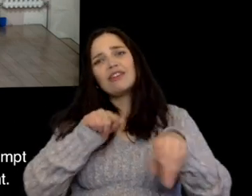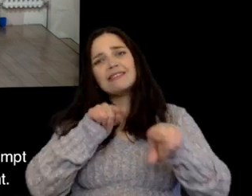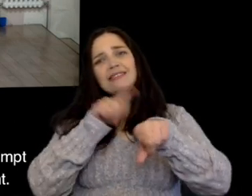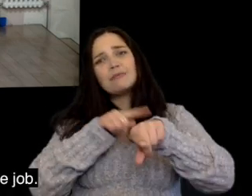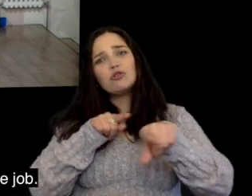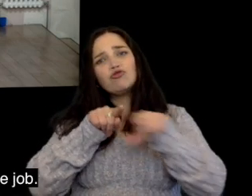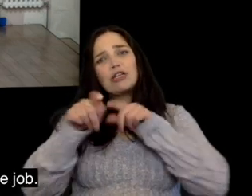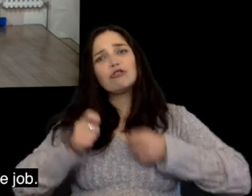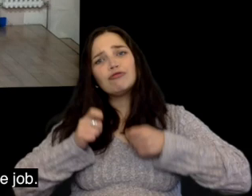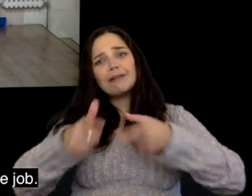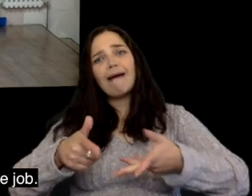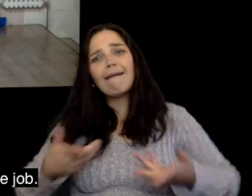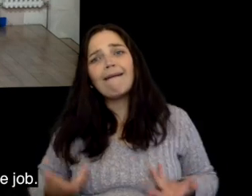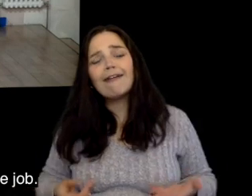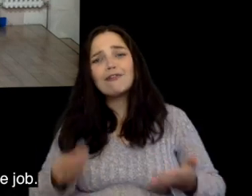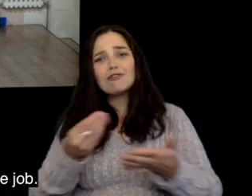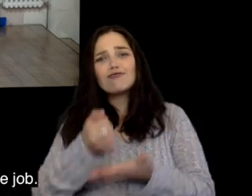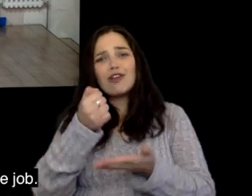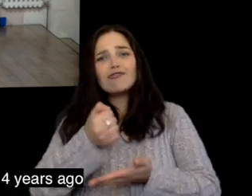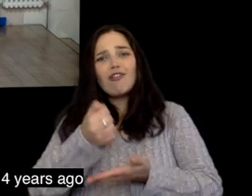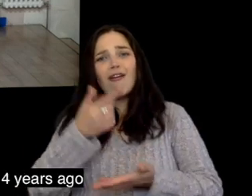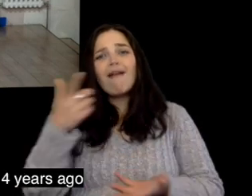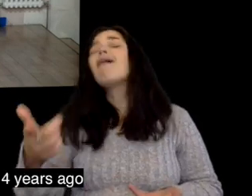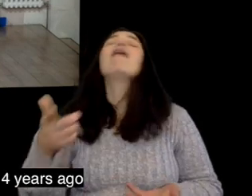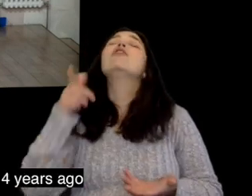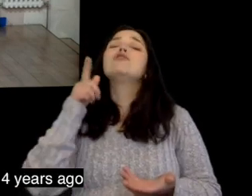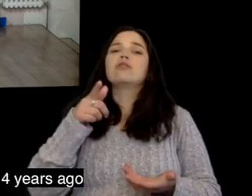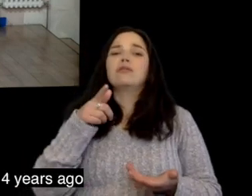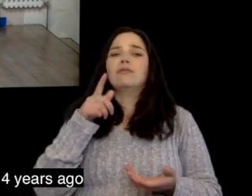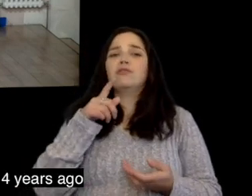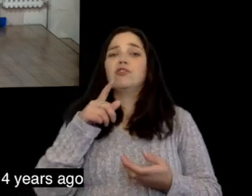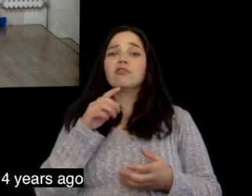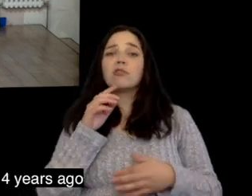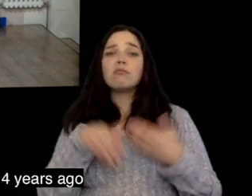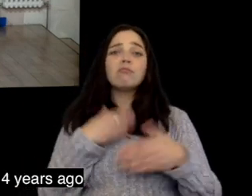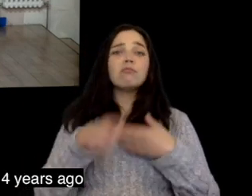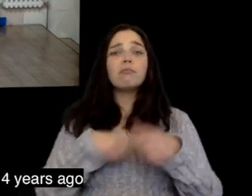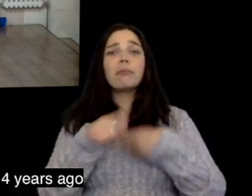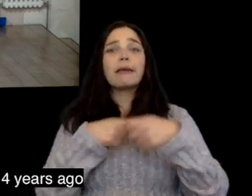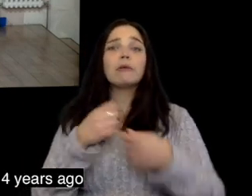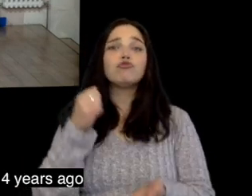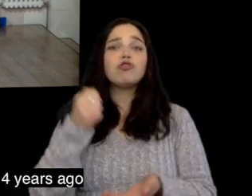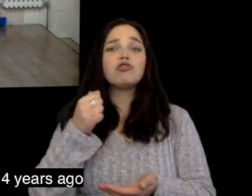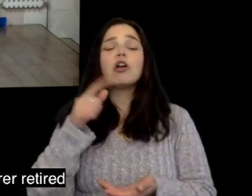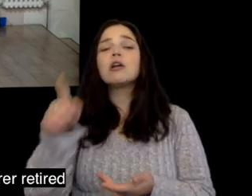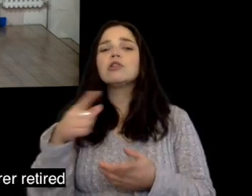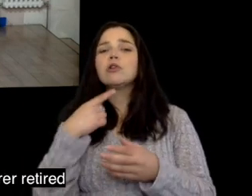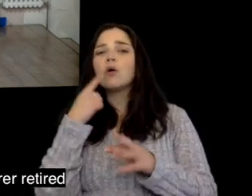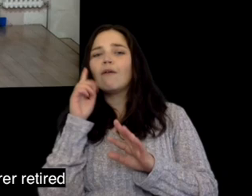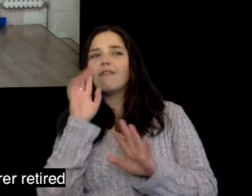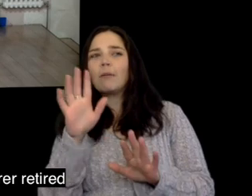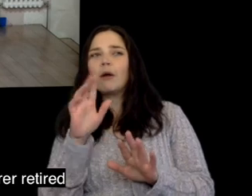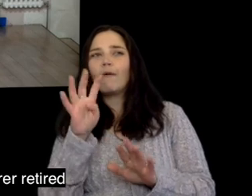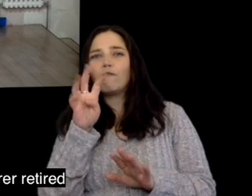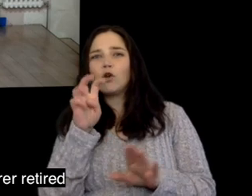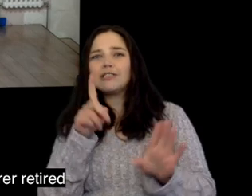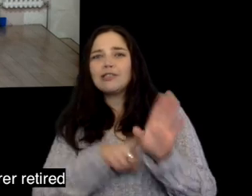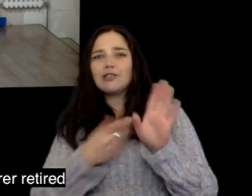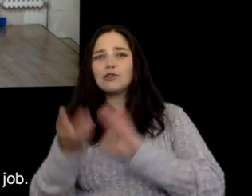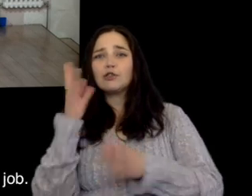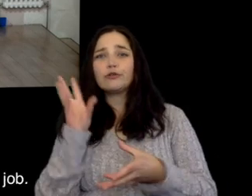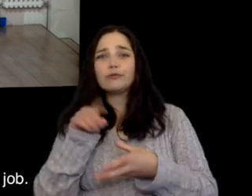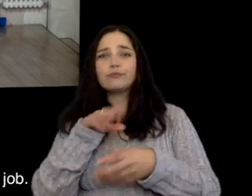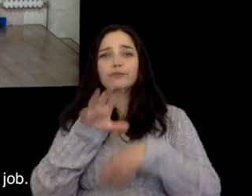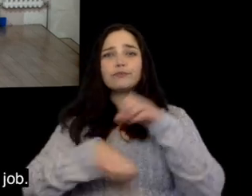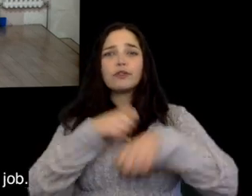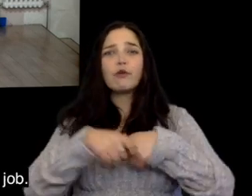attempt to retire, if I'm right. He kind of fell into the job. He offered to step in about 14 years